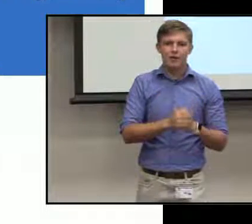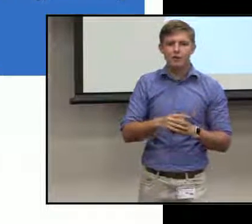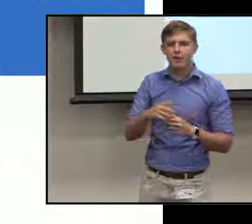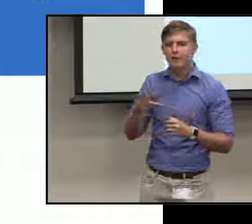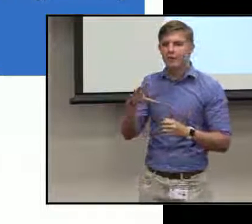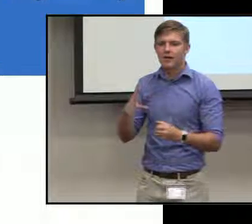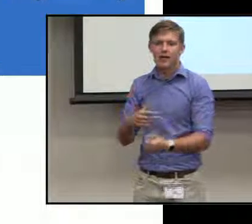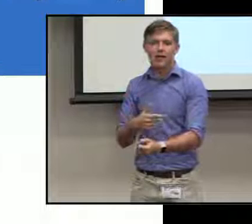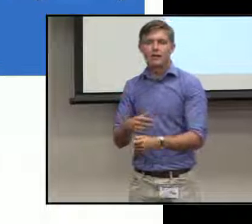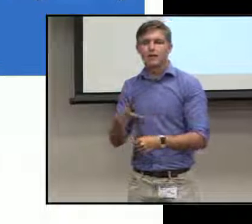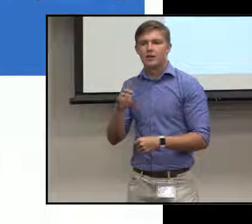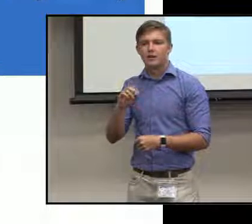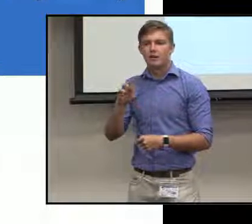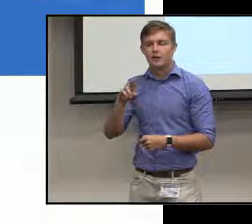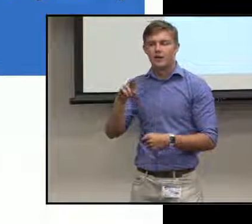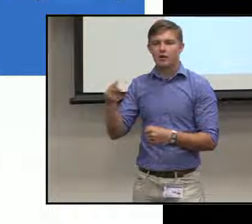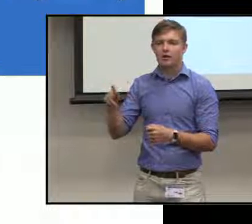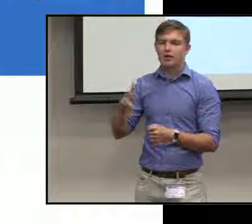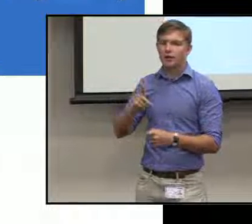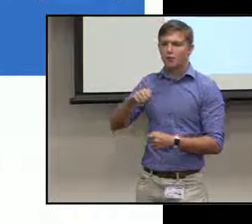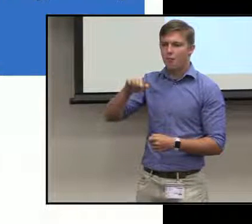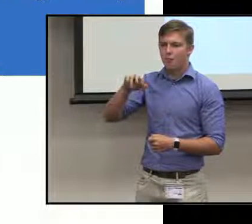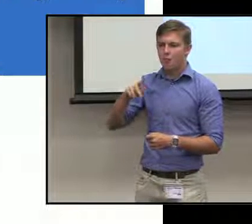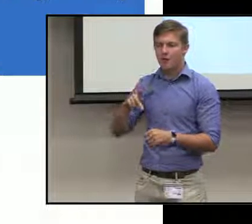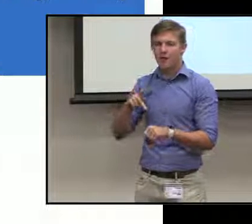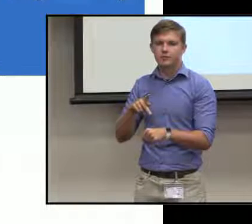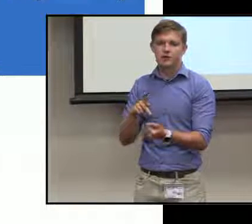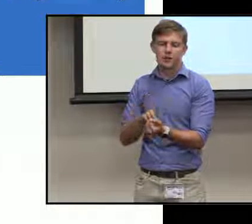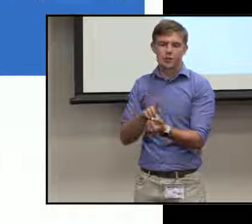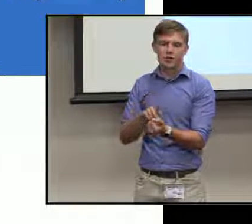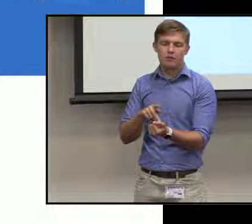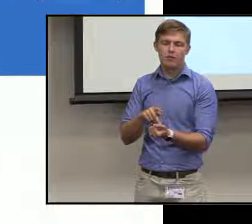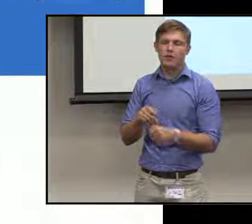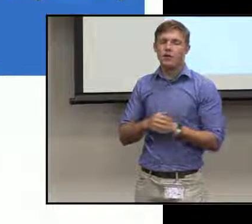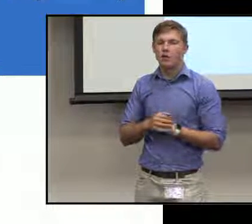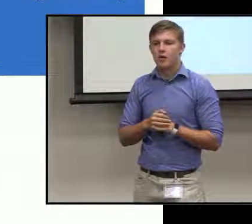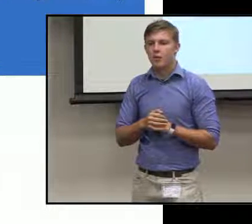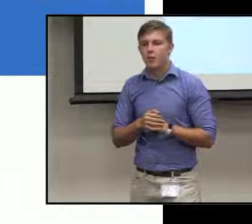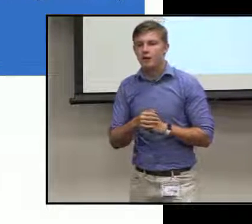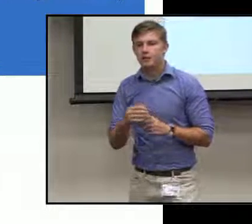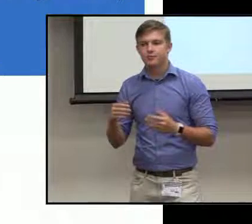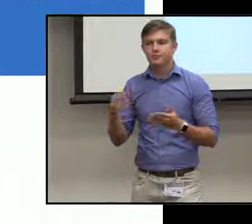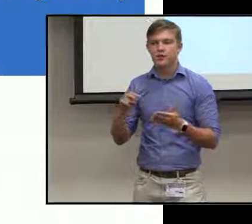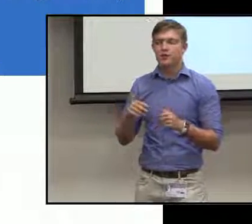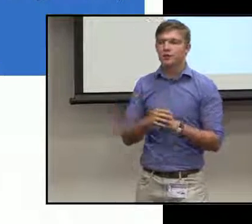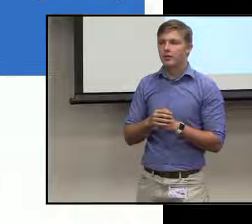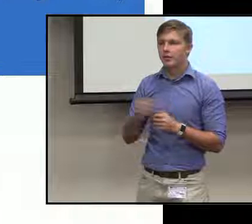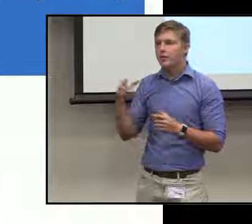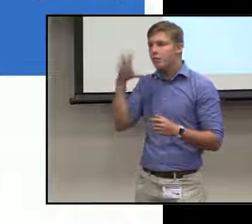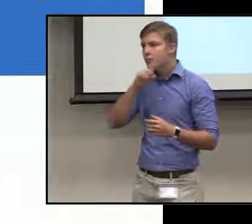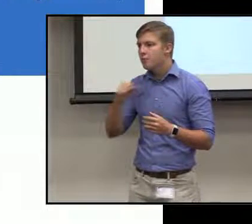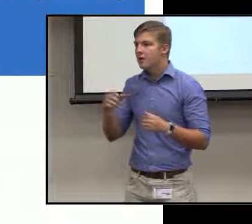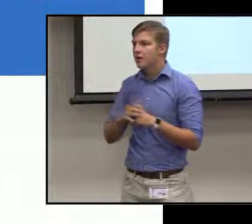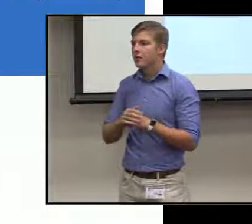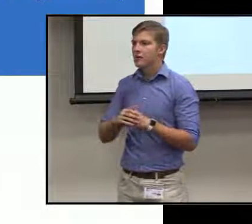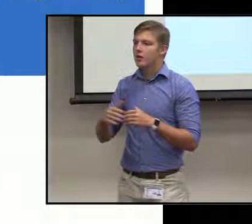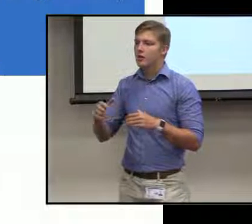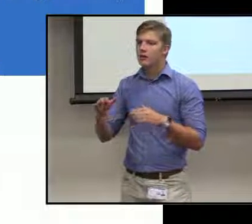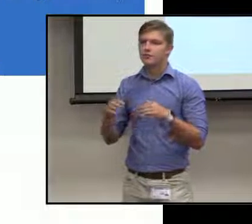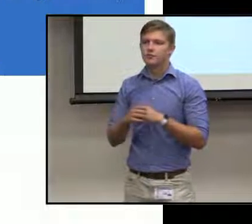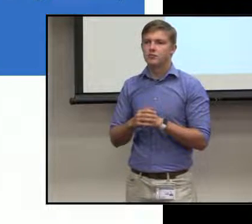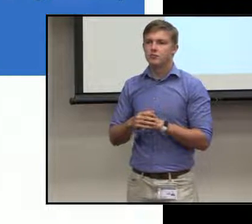miss sports here? Some degree, but really it meant nothing in the long run of